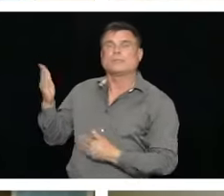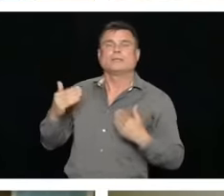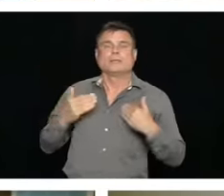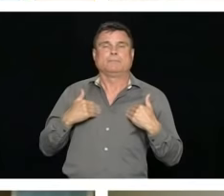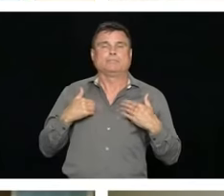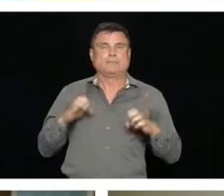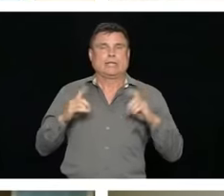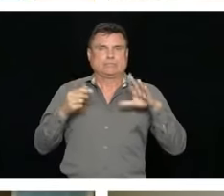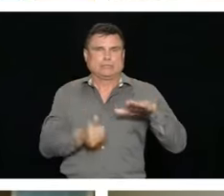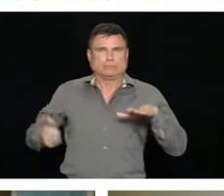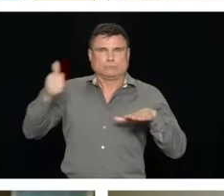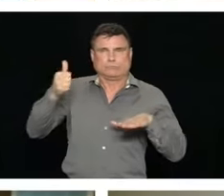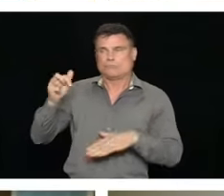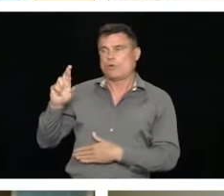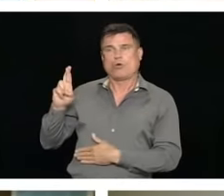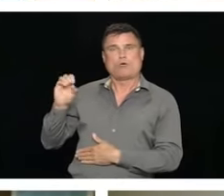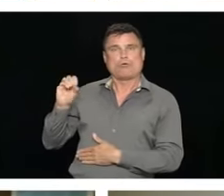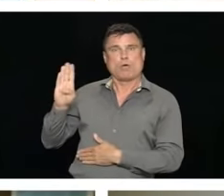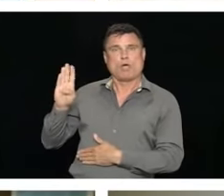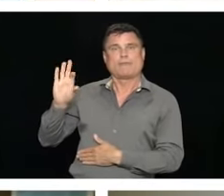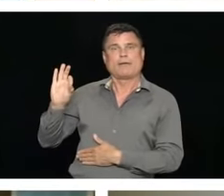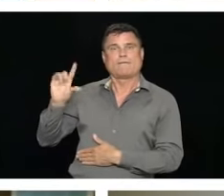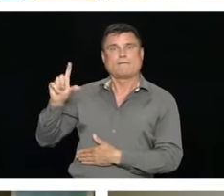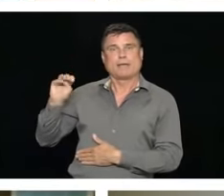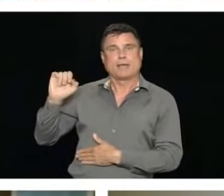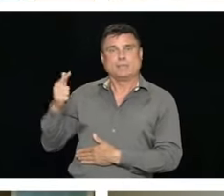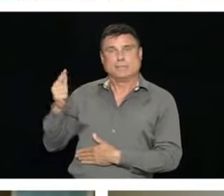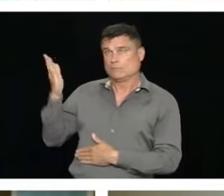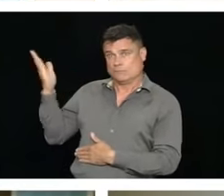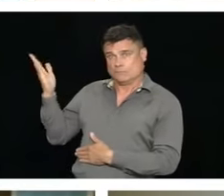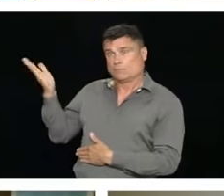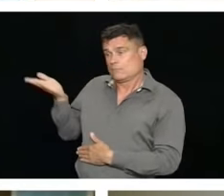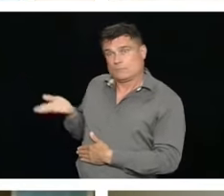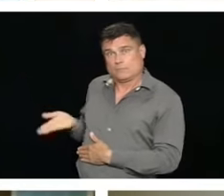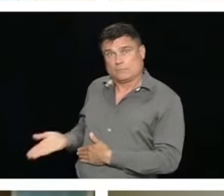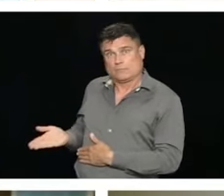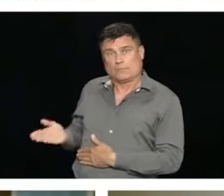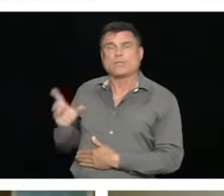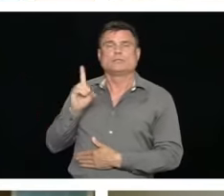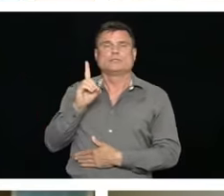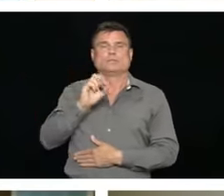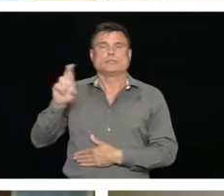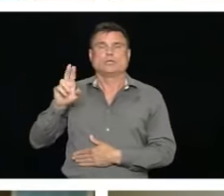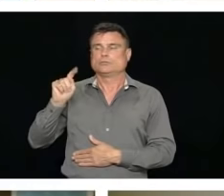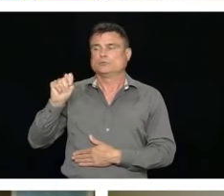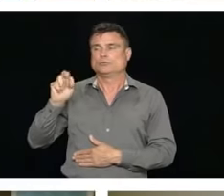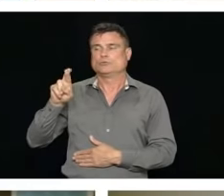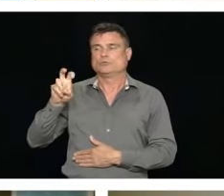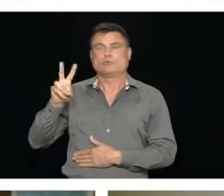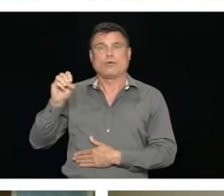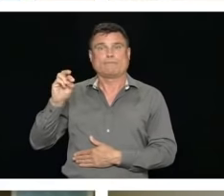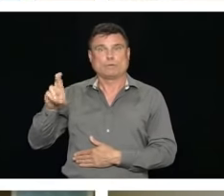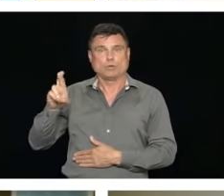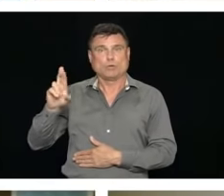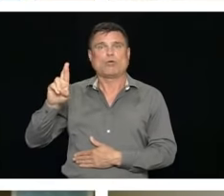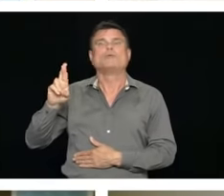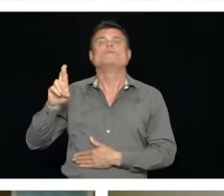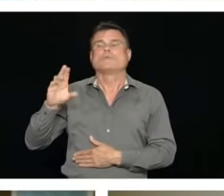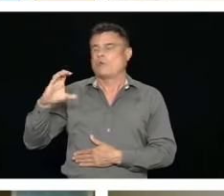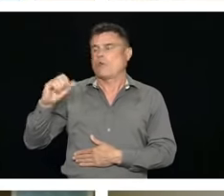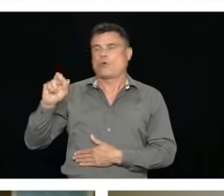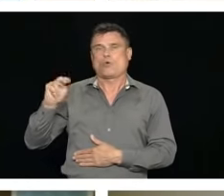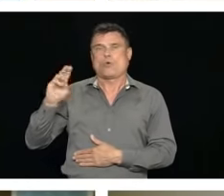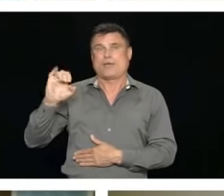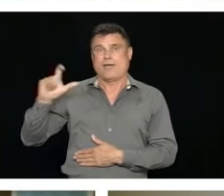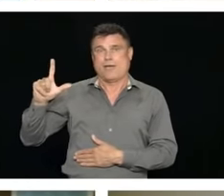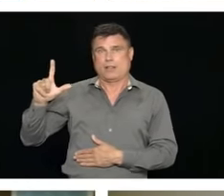the territory of the Tsunamu First Nations, Stephanie Higginson, President of the BC School Trustees Association.